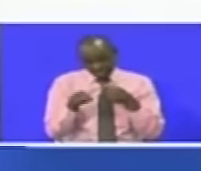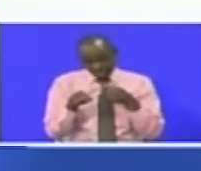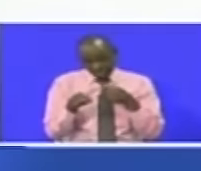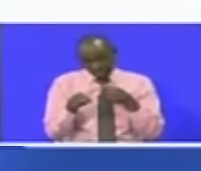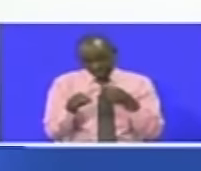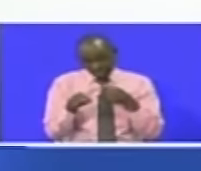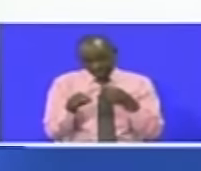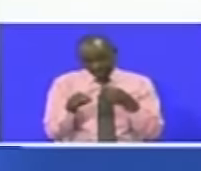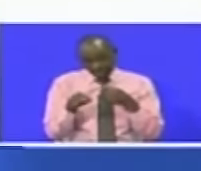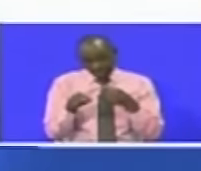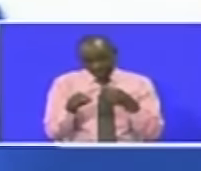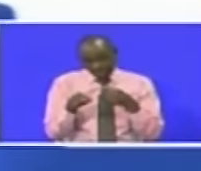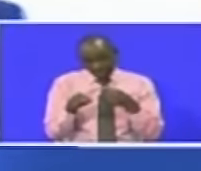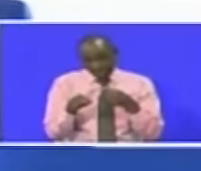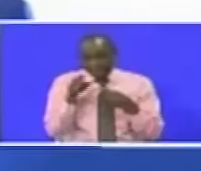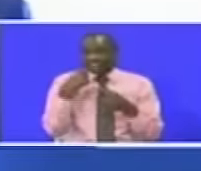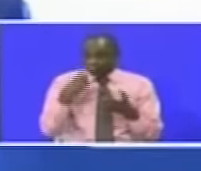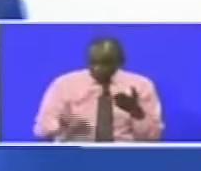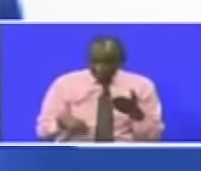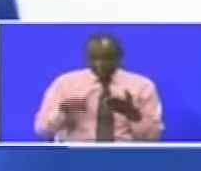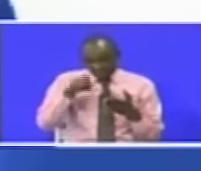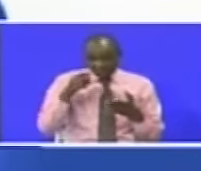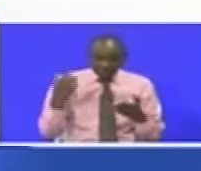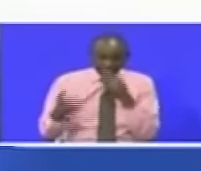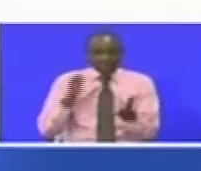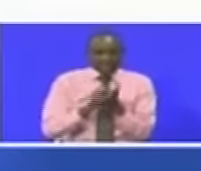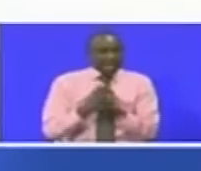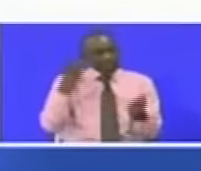I surmise that it will not be too difficult